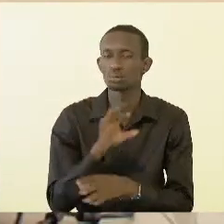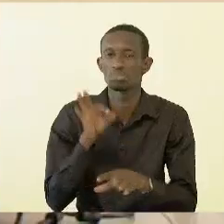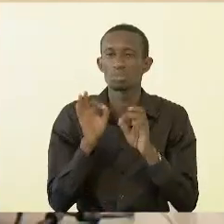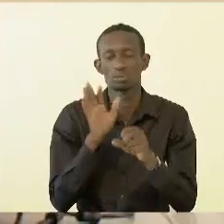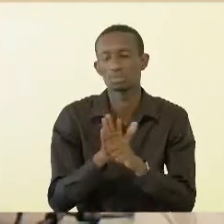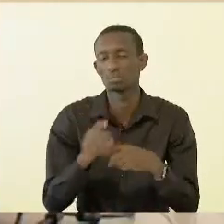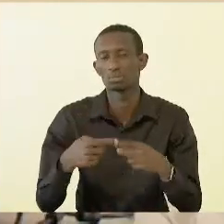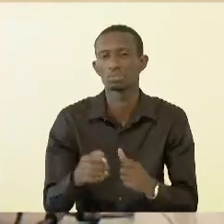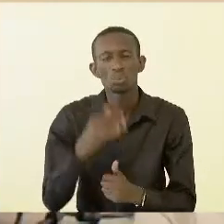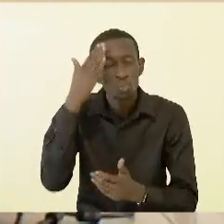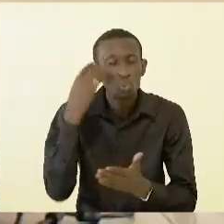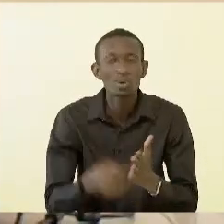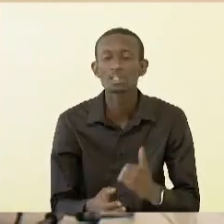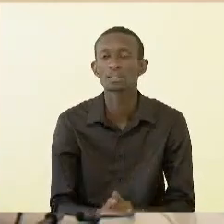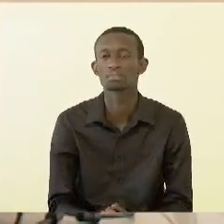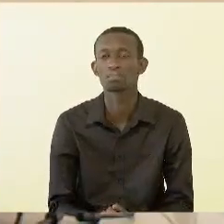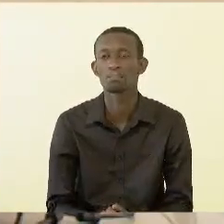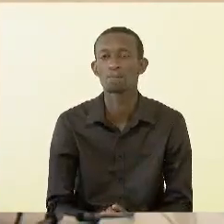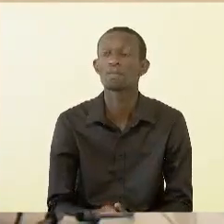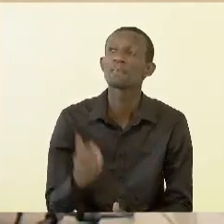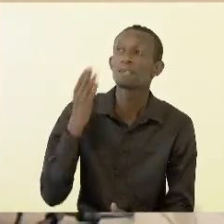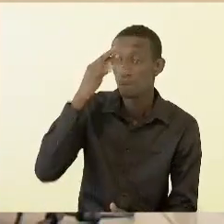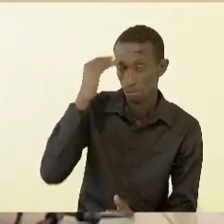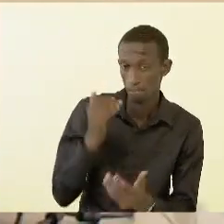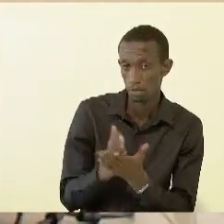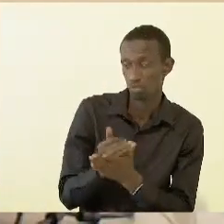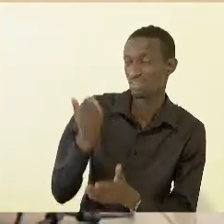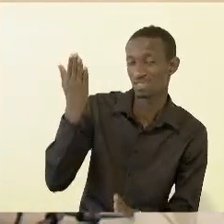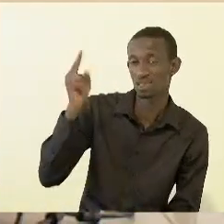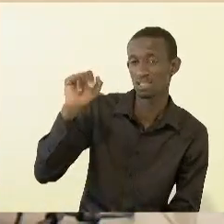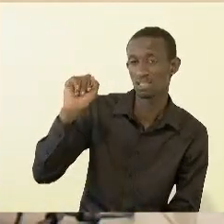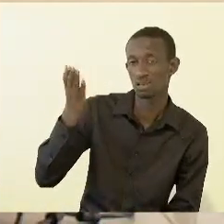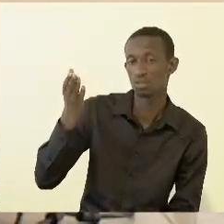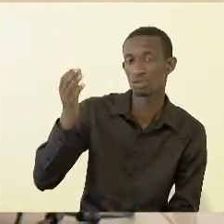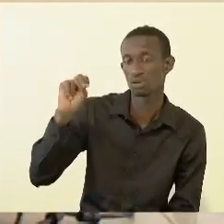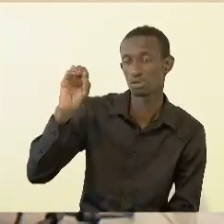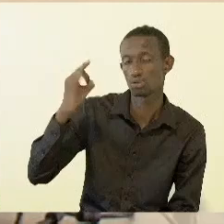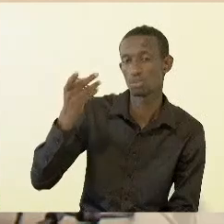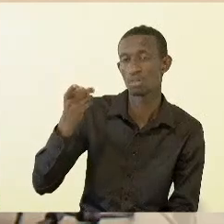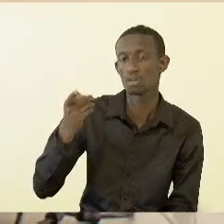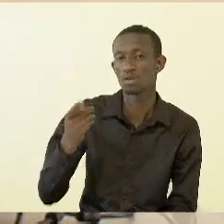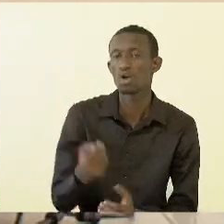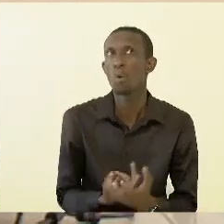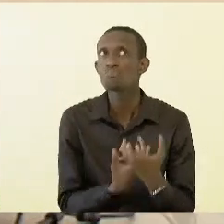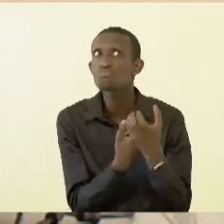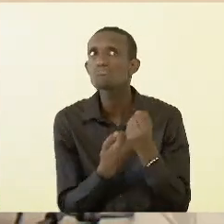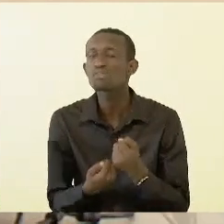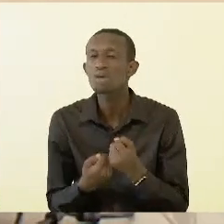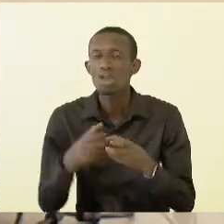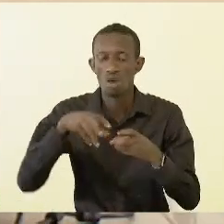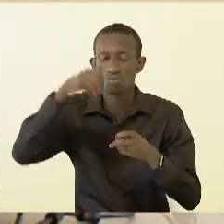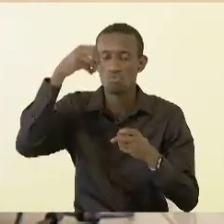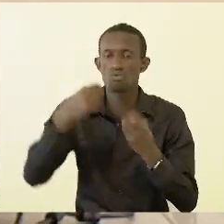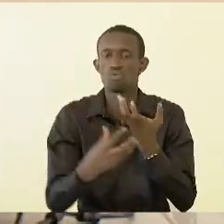Why? Because this sodium nitrate is hygroscopic. It can absorb the water